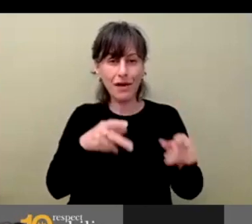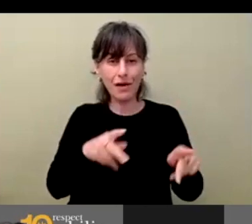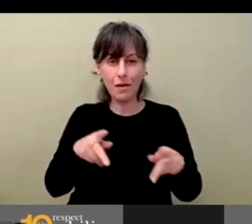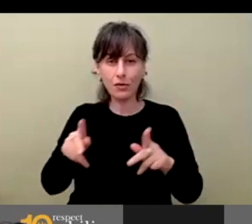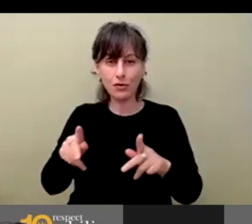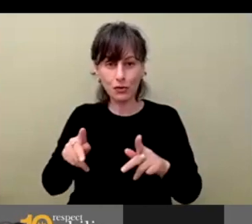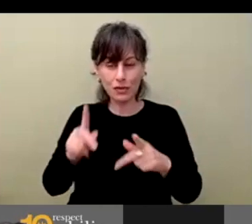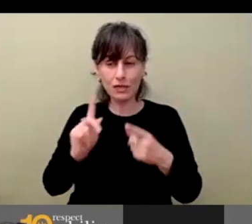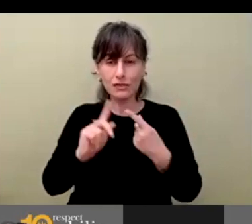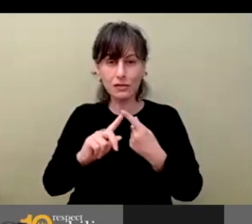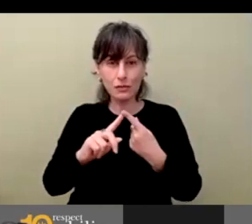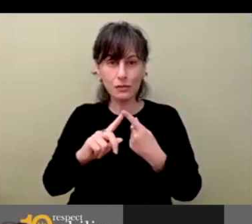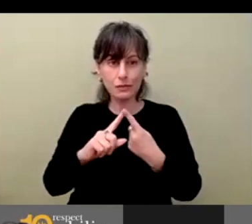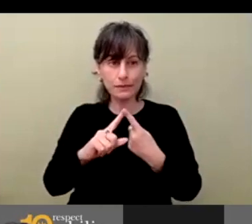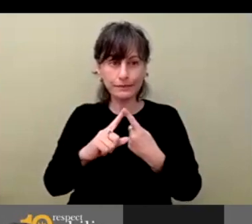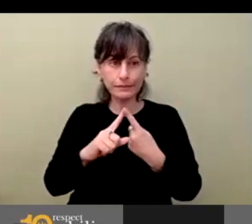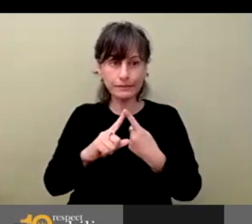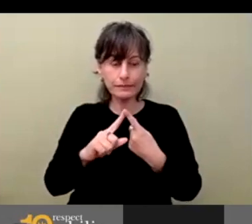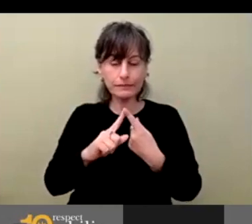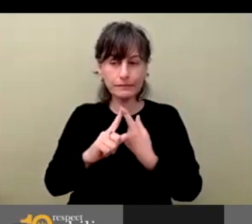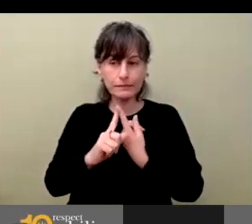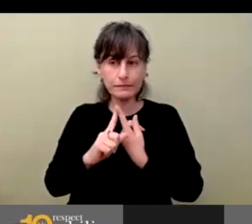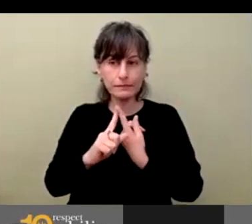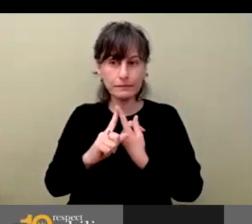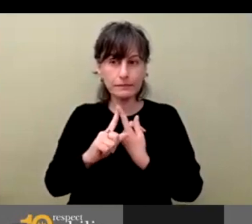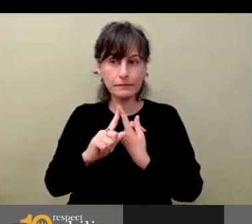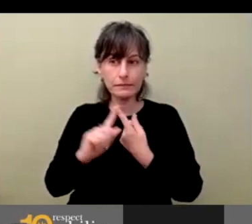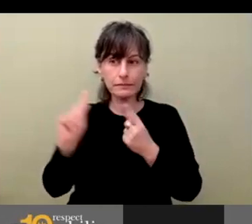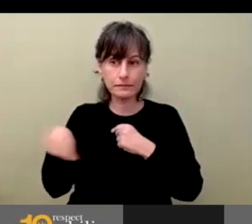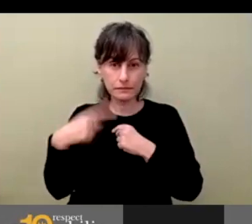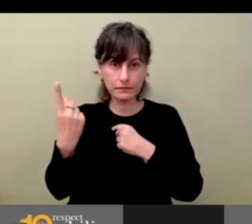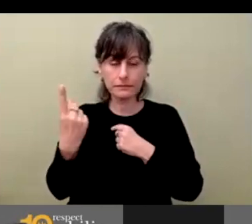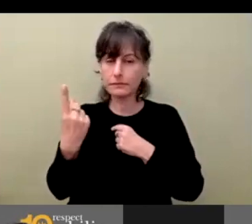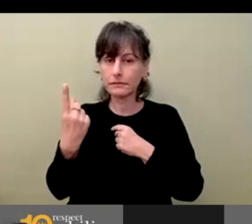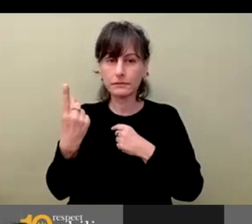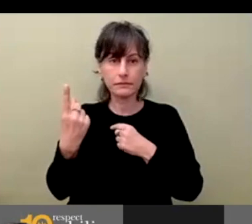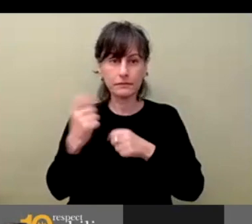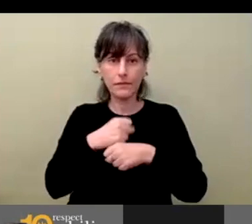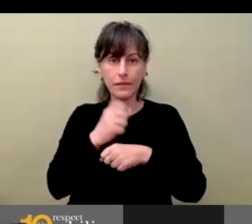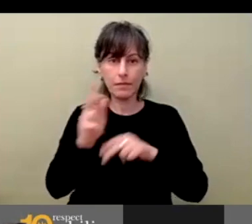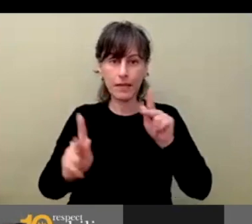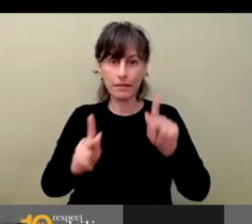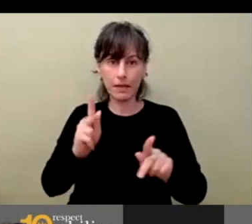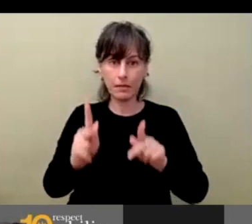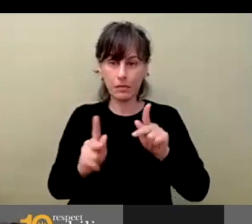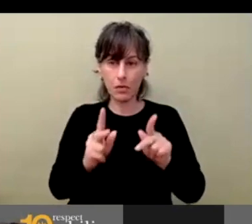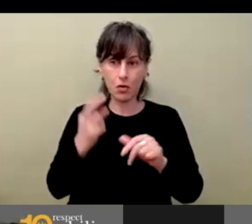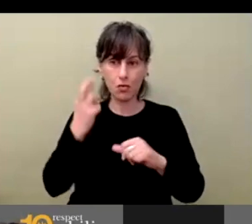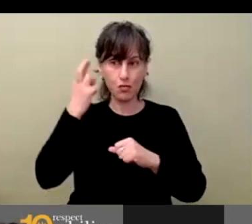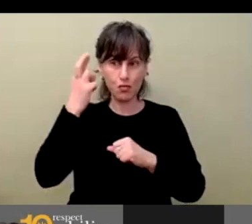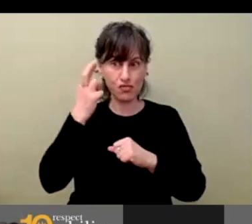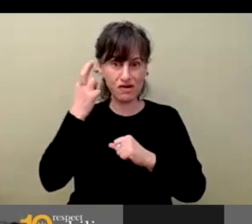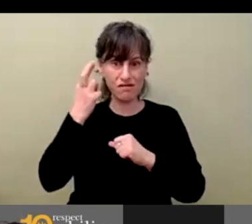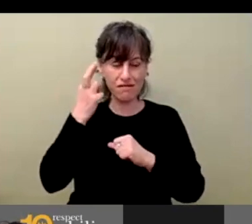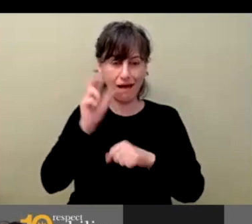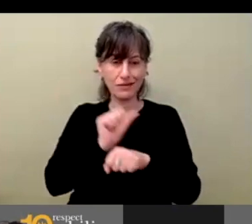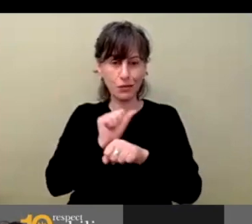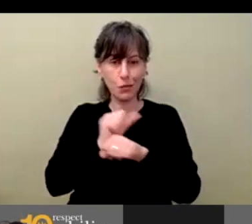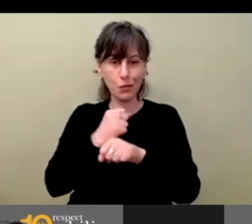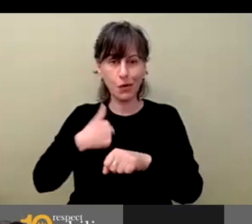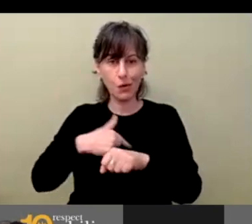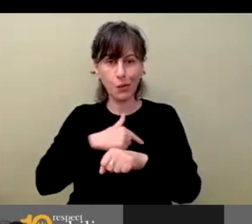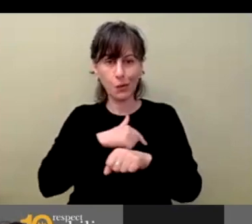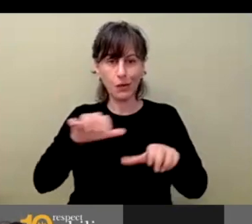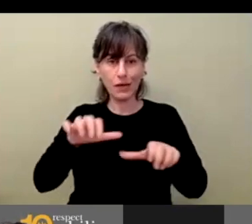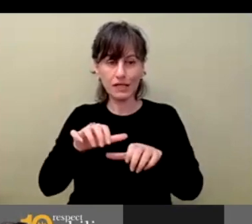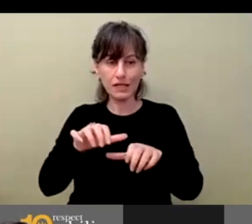opportunities to just make people realize that the work we do isn't just the work